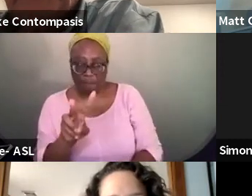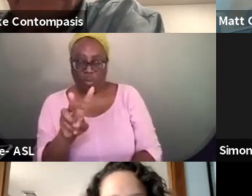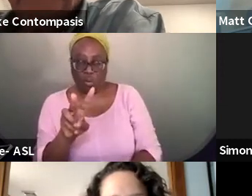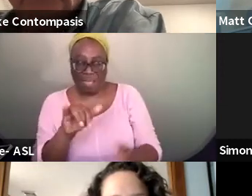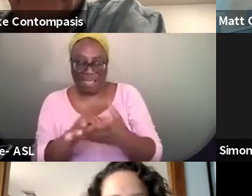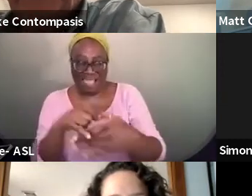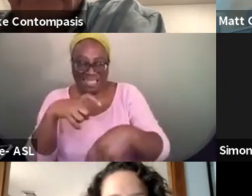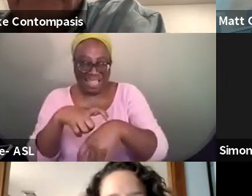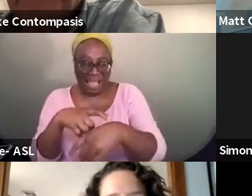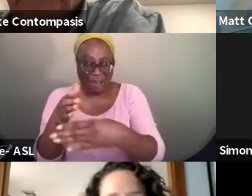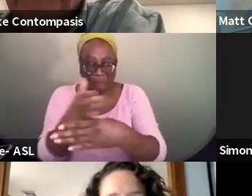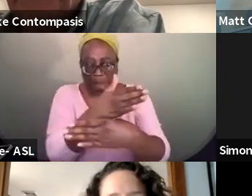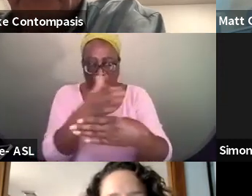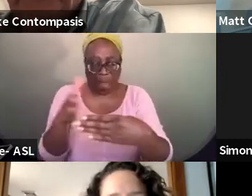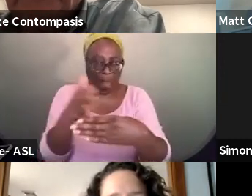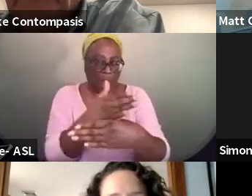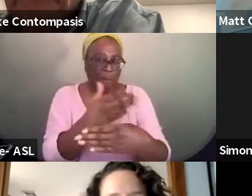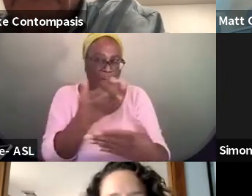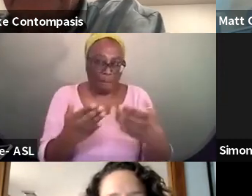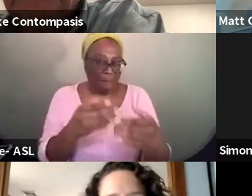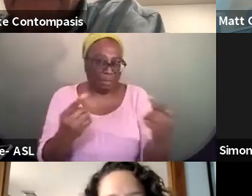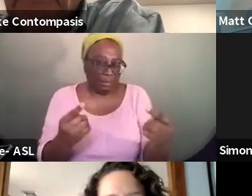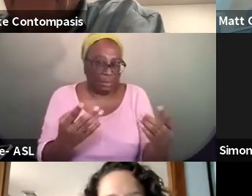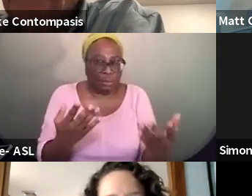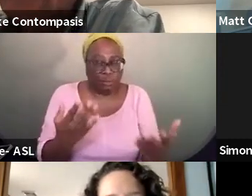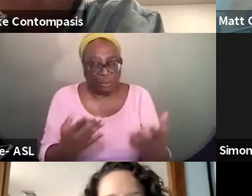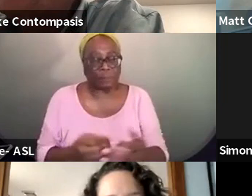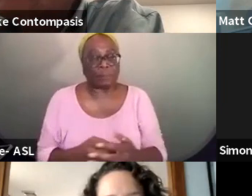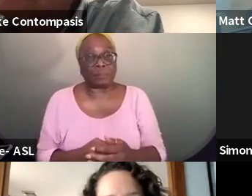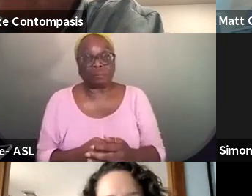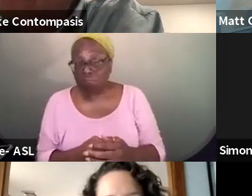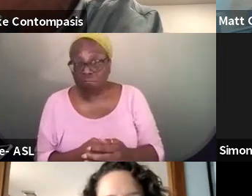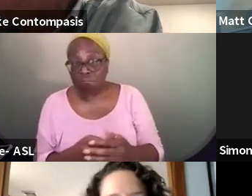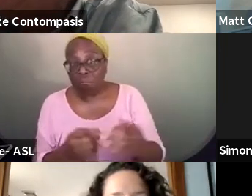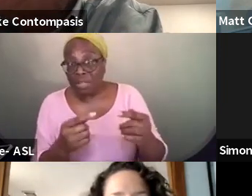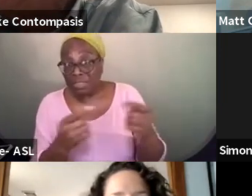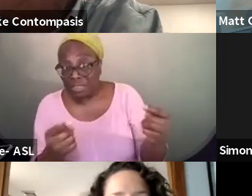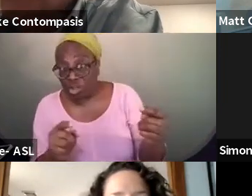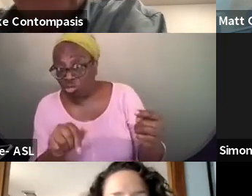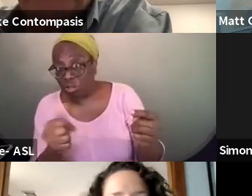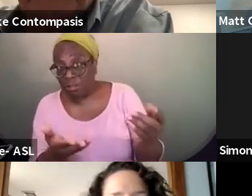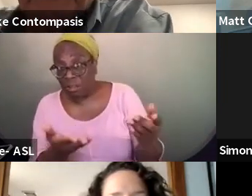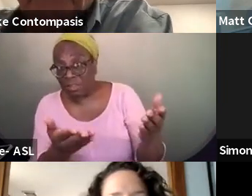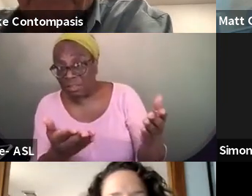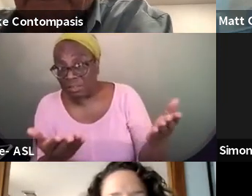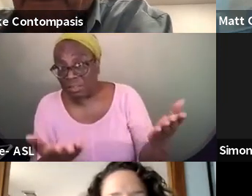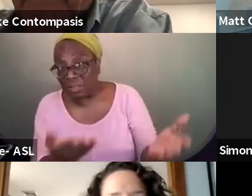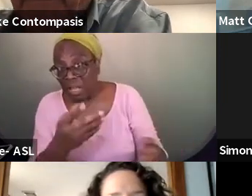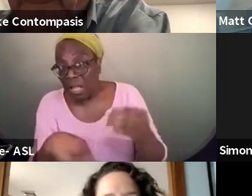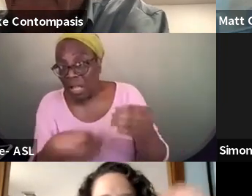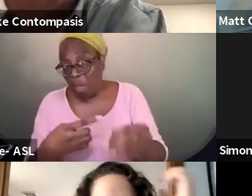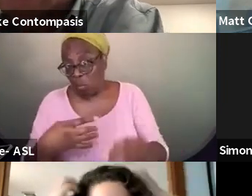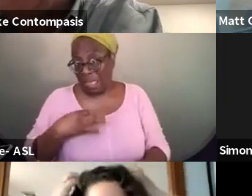Is there anybody that wants to add or disagree or offer some other suggestion around